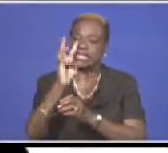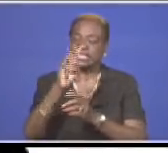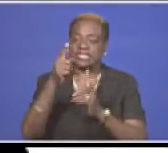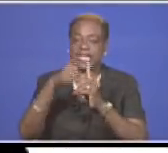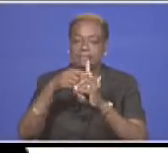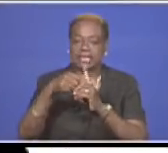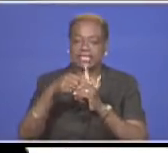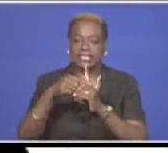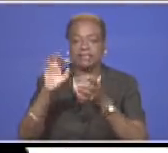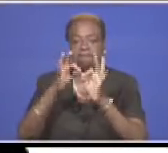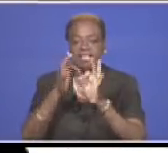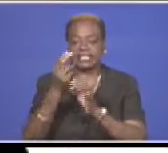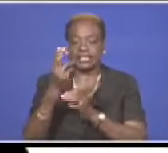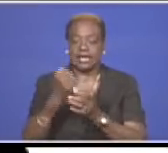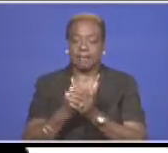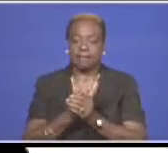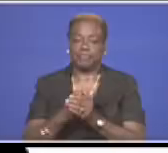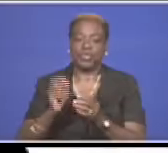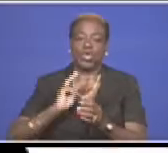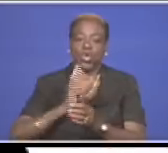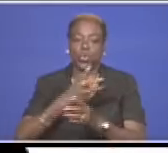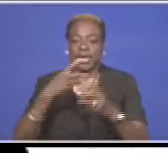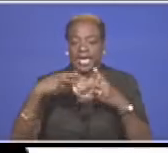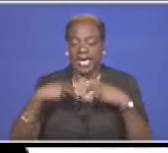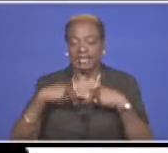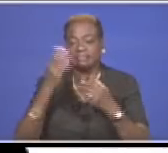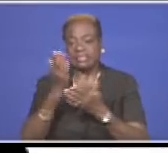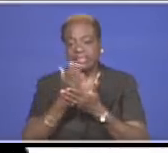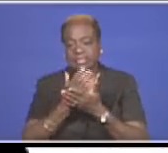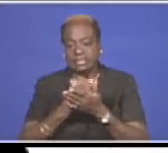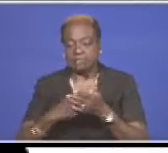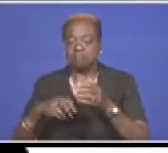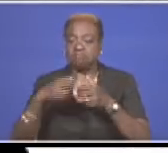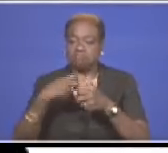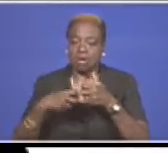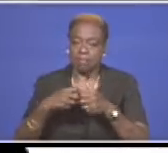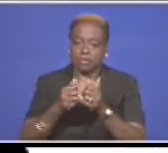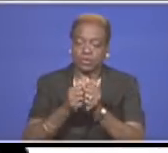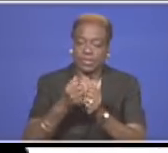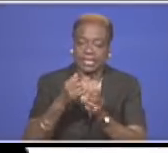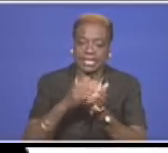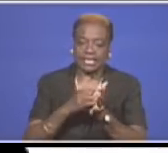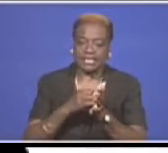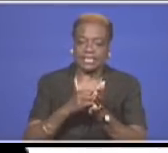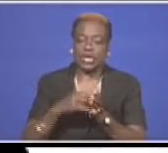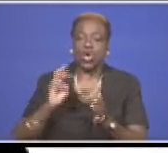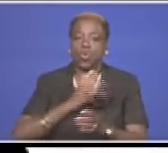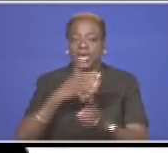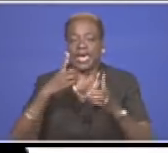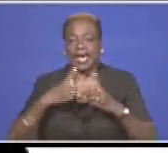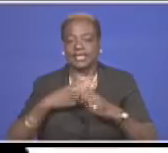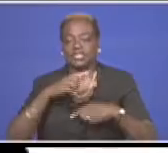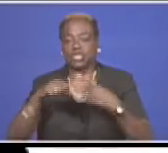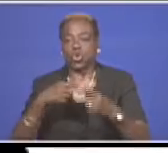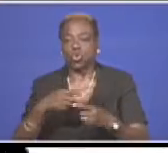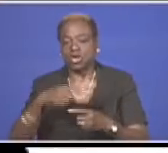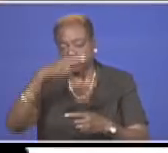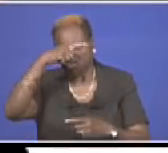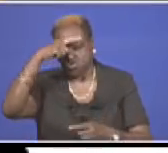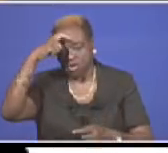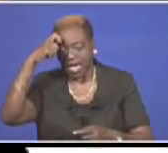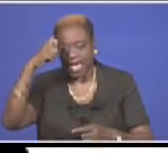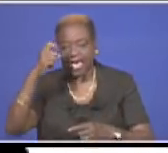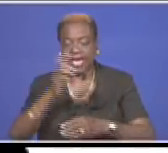wanted it. We had some hiccups and drawbacks. We had to go on dry dock, the new dry dock up in Hatchet Bay. Every nut, bolt, welding